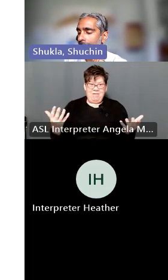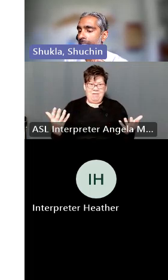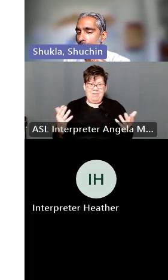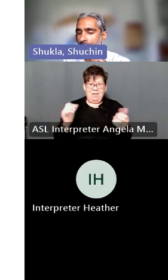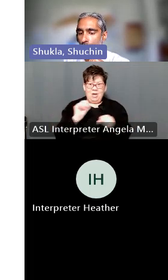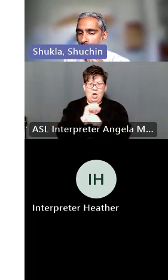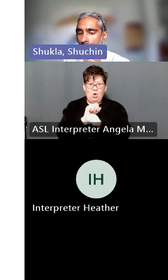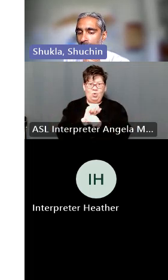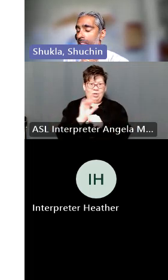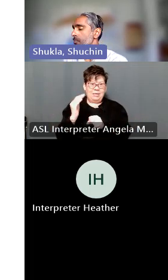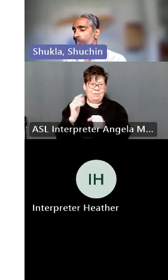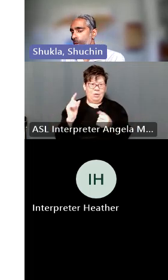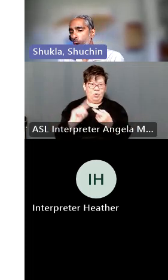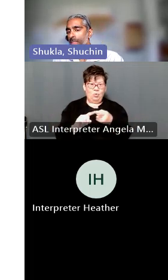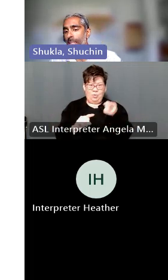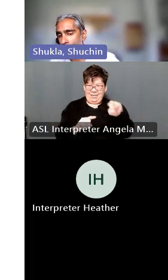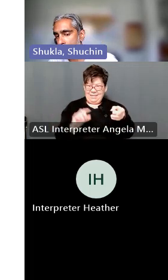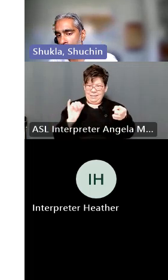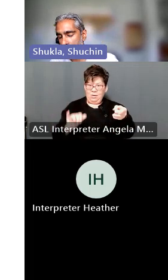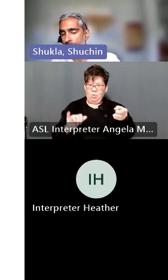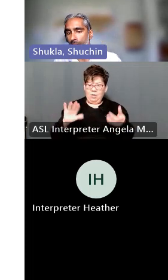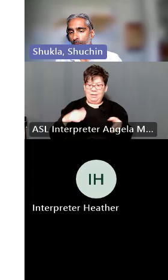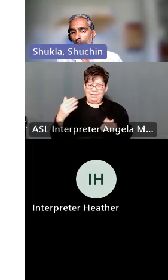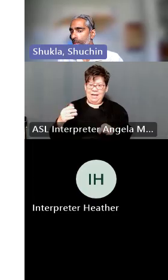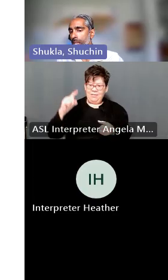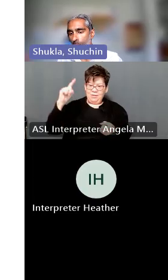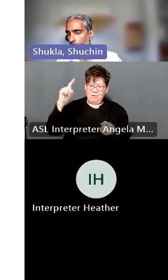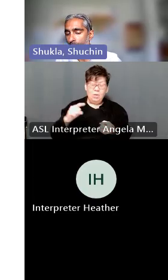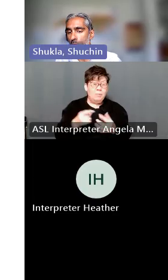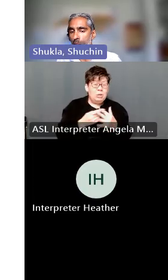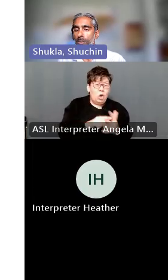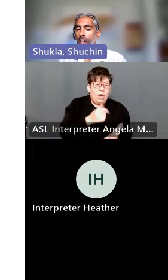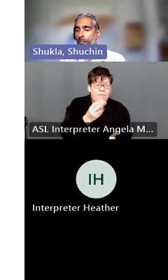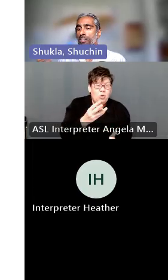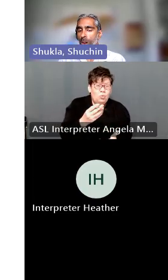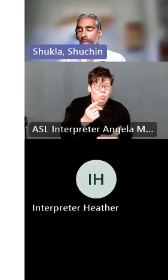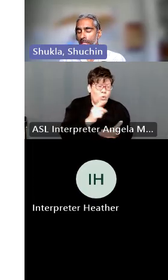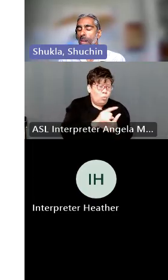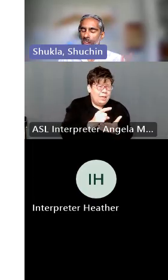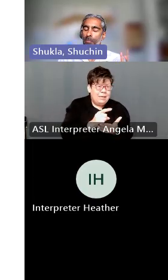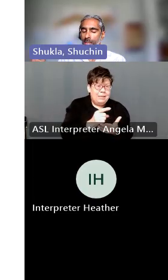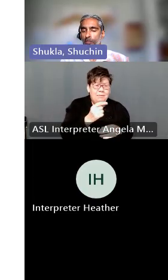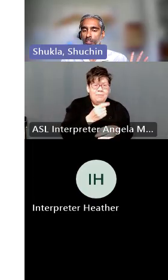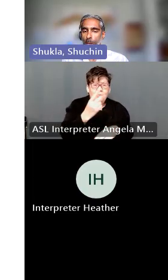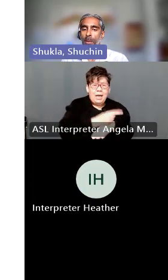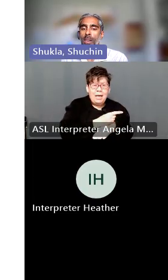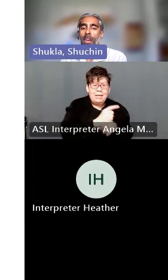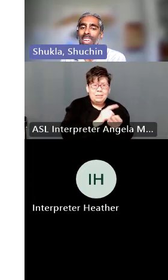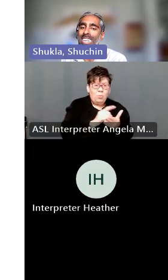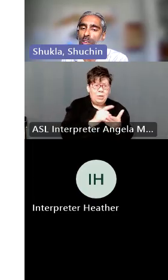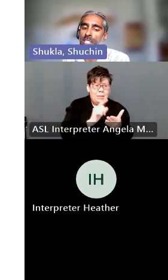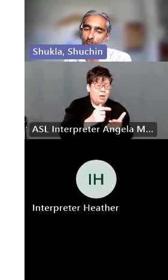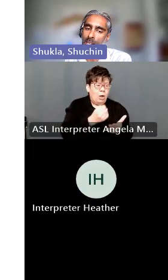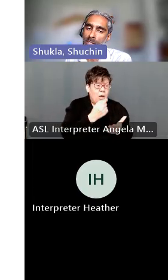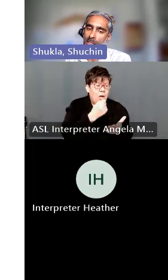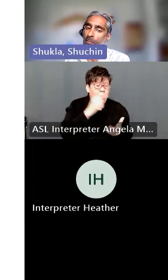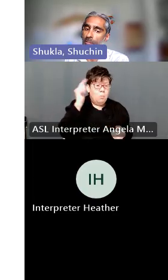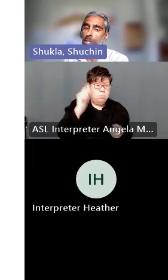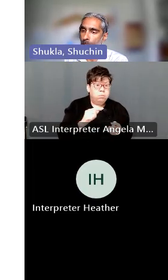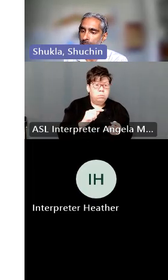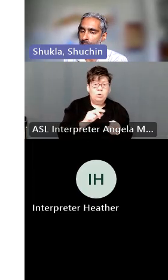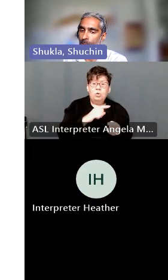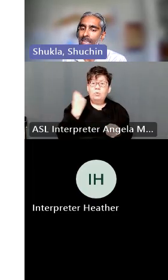works as good as that decreases your risk of death, within days of taking it or within a week or two of starting it, depending on methadone versus bupe, that decrease